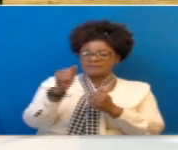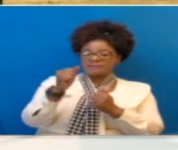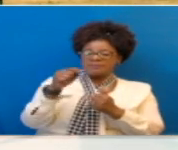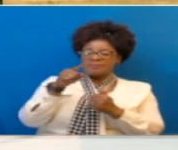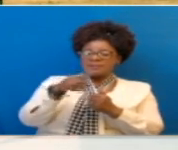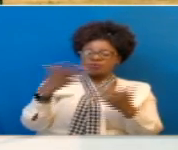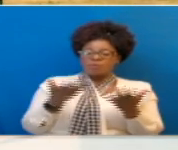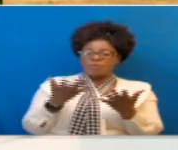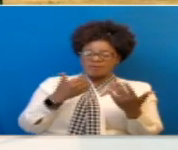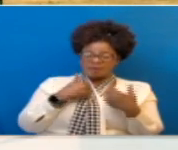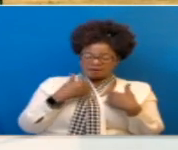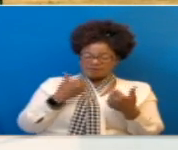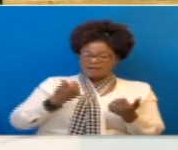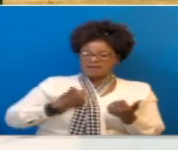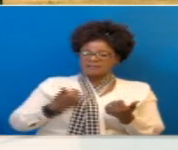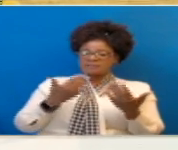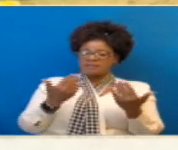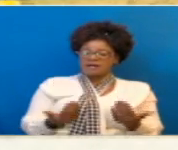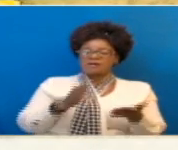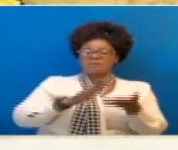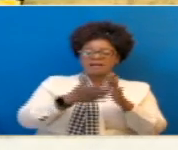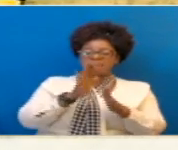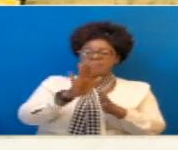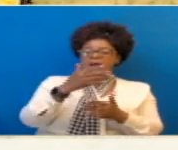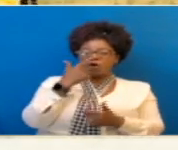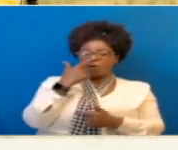host the girls now. It has become their home.